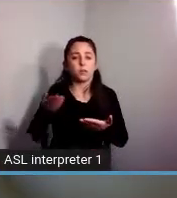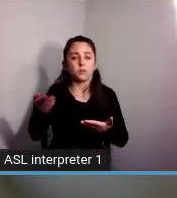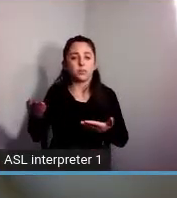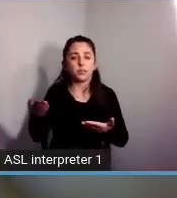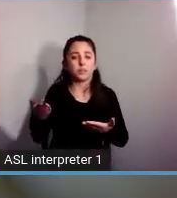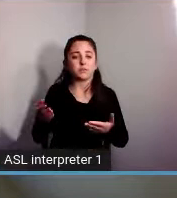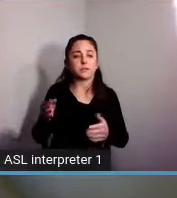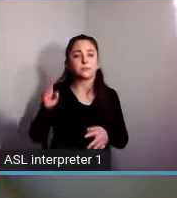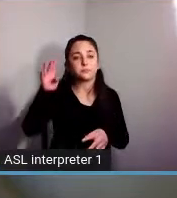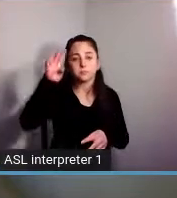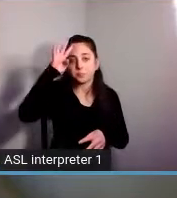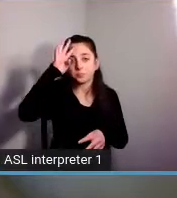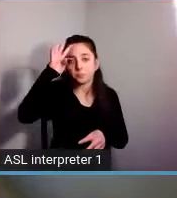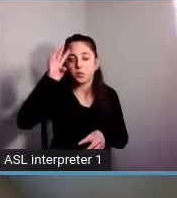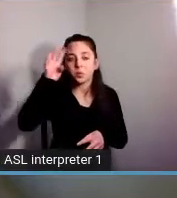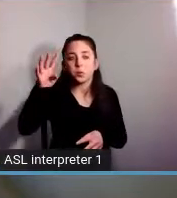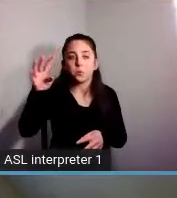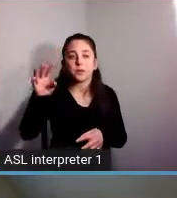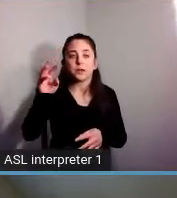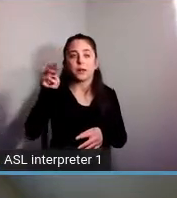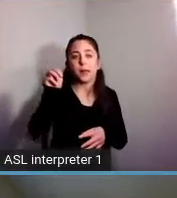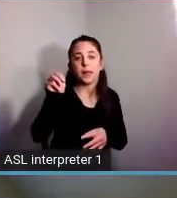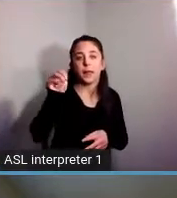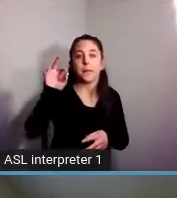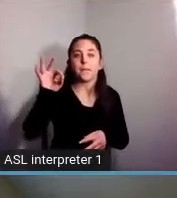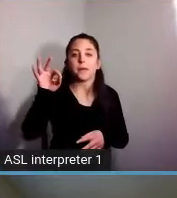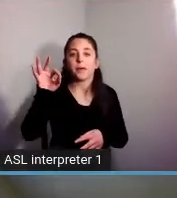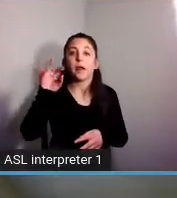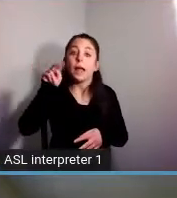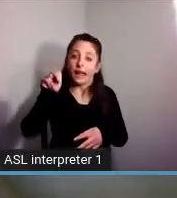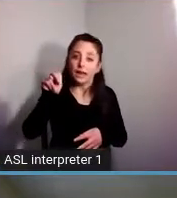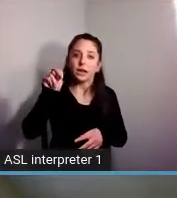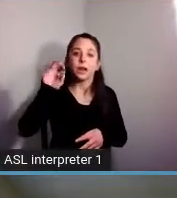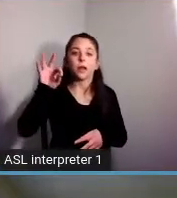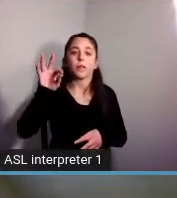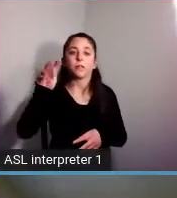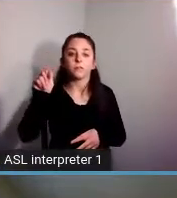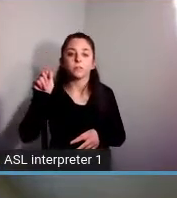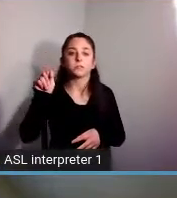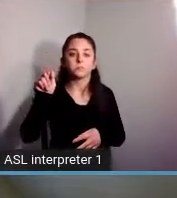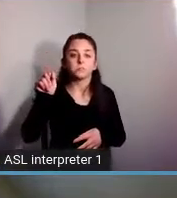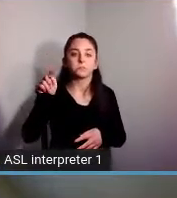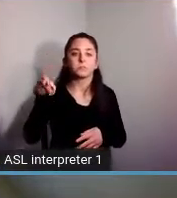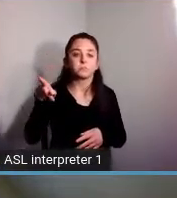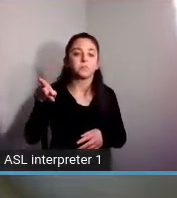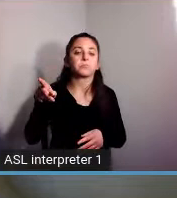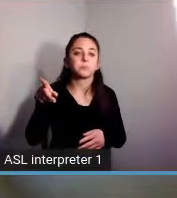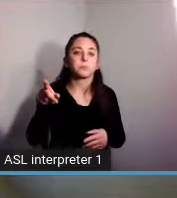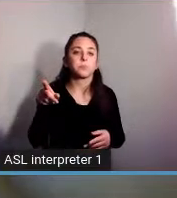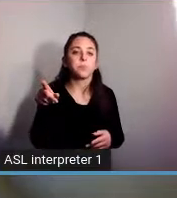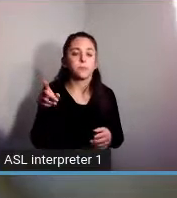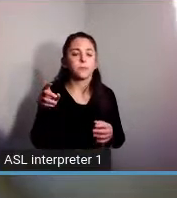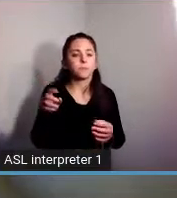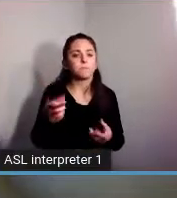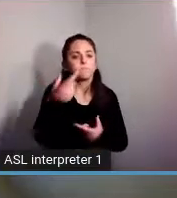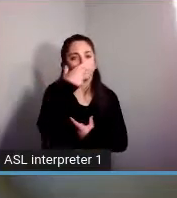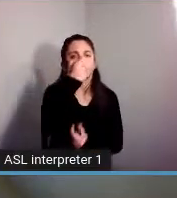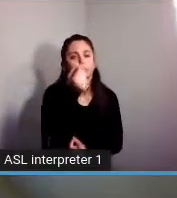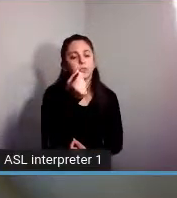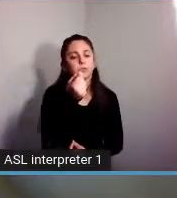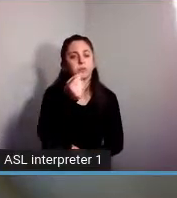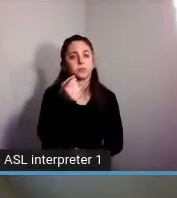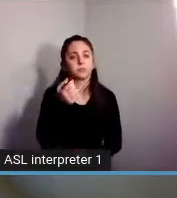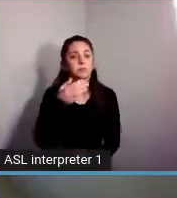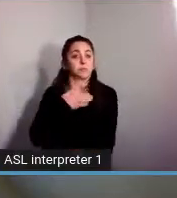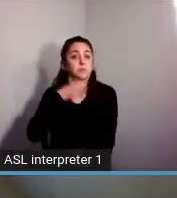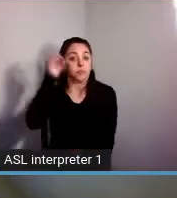NFT from it. To our knowledge, no one's done that yet, but I know some people are talking about doing it, and it's an interesting way, in my opinion, to